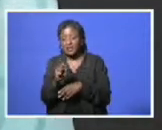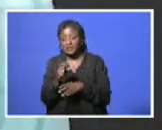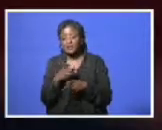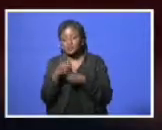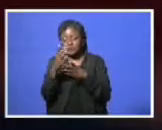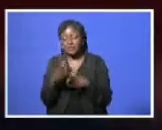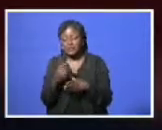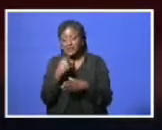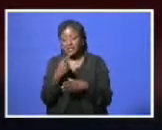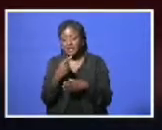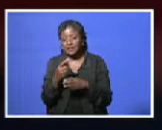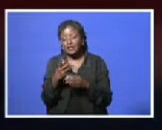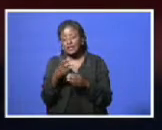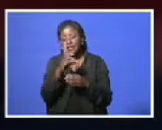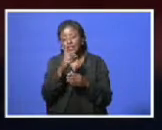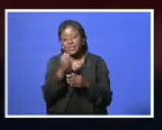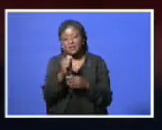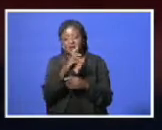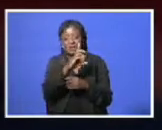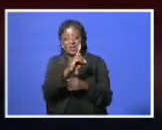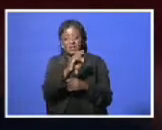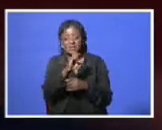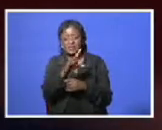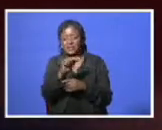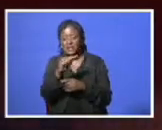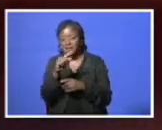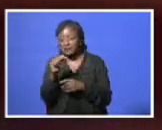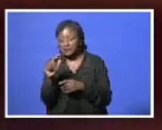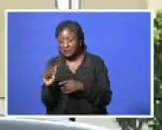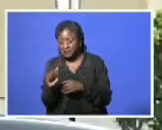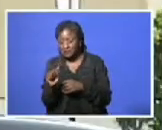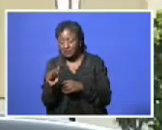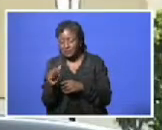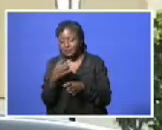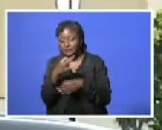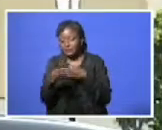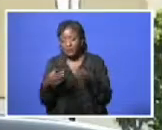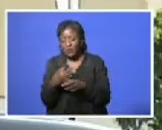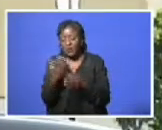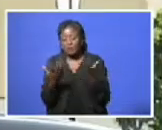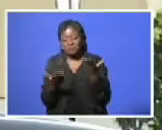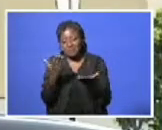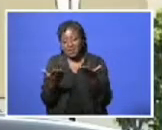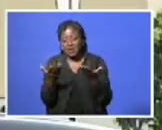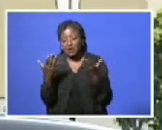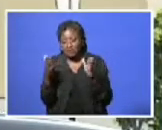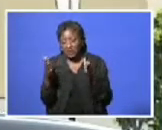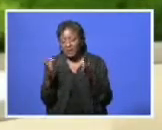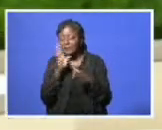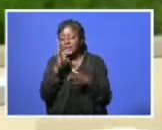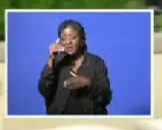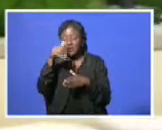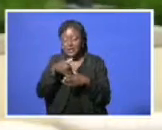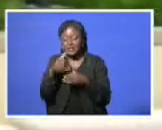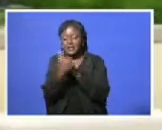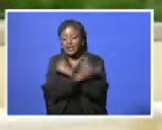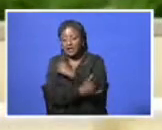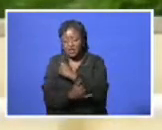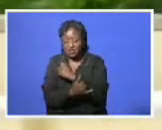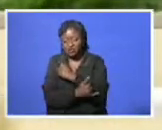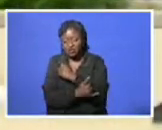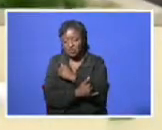Delta variant could already be in the country, and health officials say healthcare workers and the healthcare system itself is already under